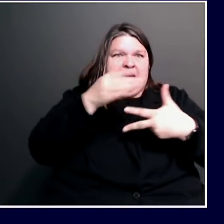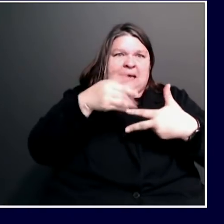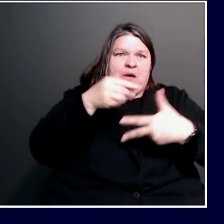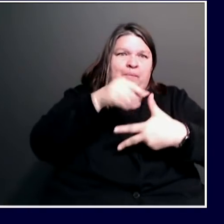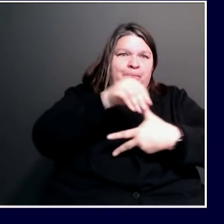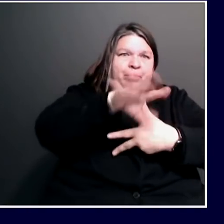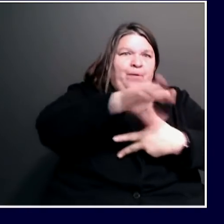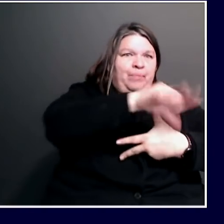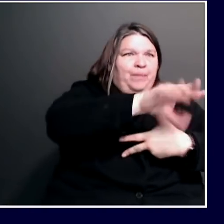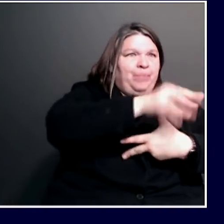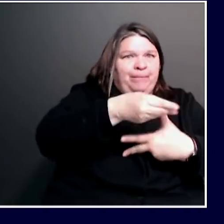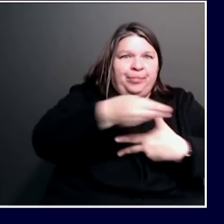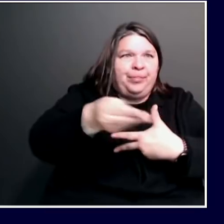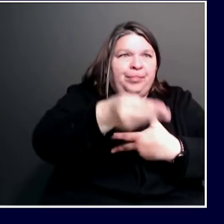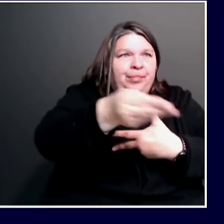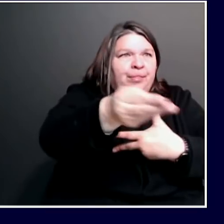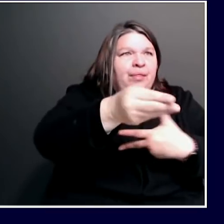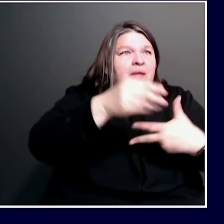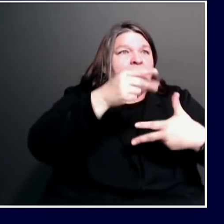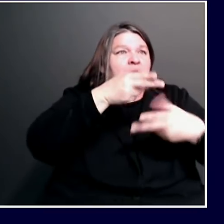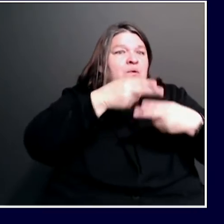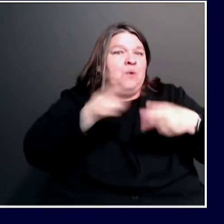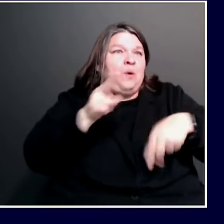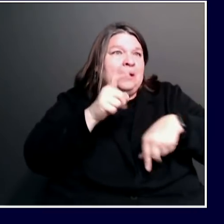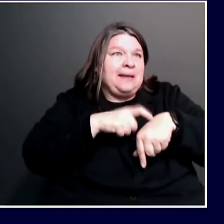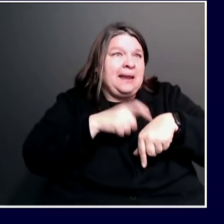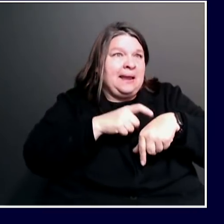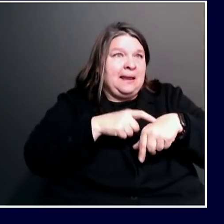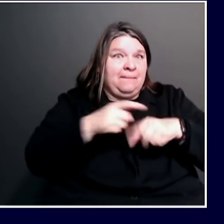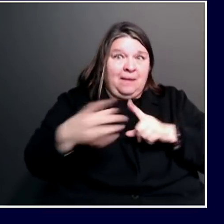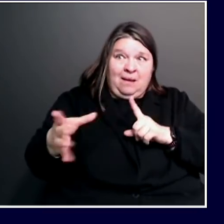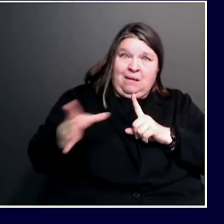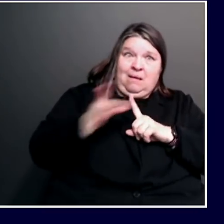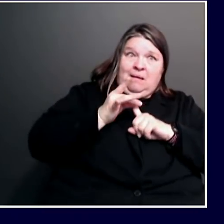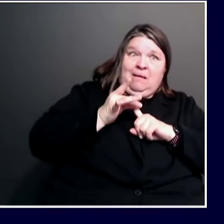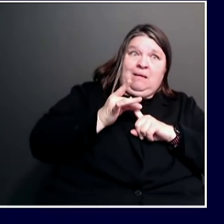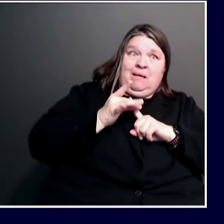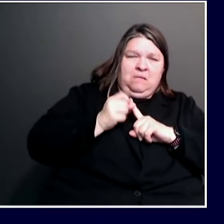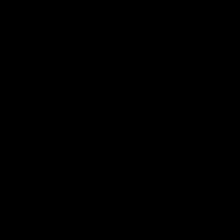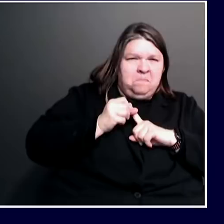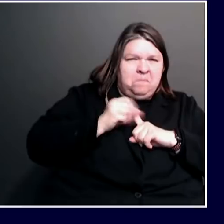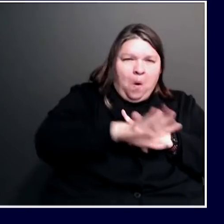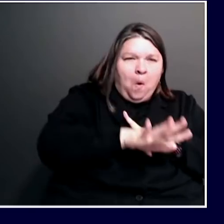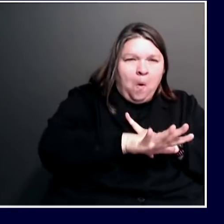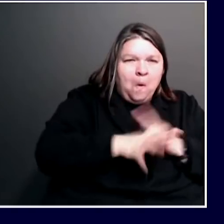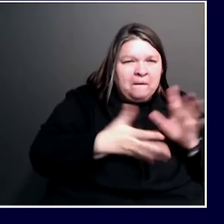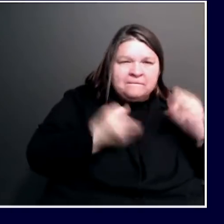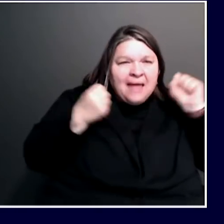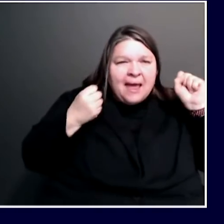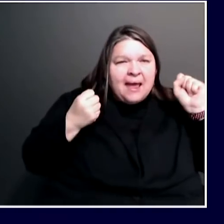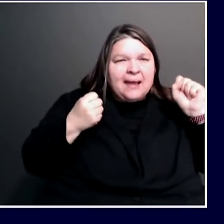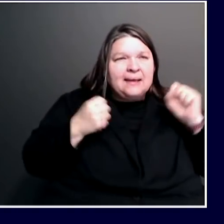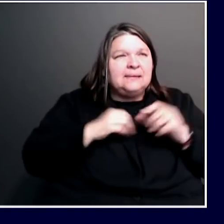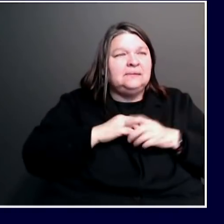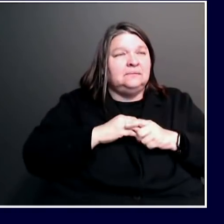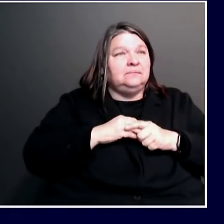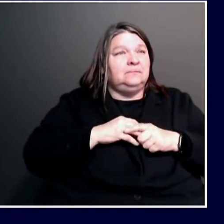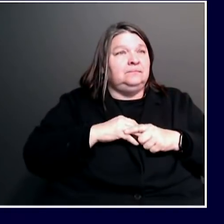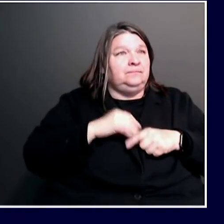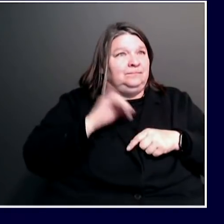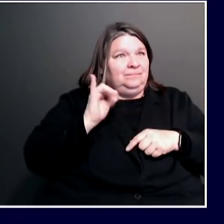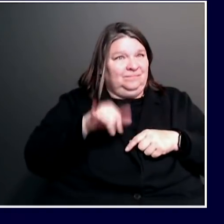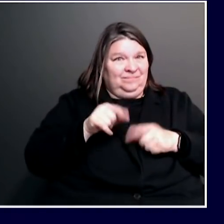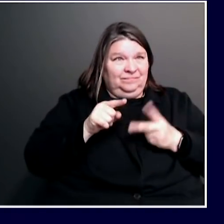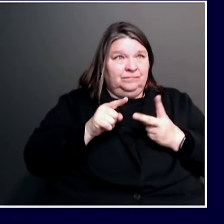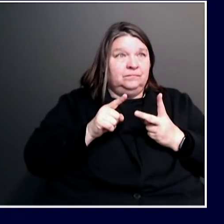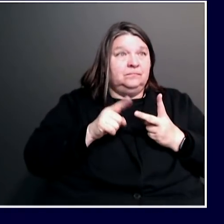what's so-called latency period after you're exposed to when you can become infectious, and the fact that all of that transmission